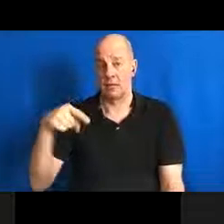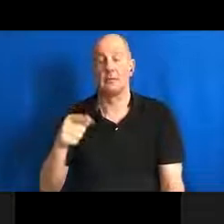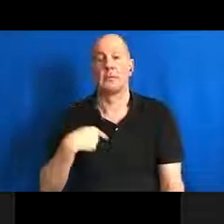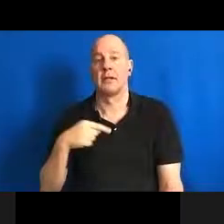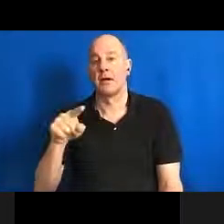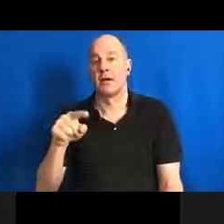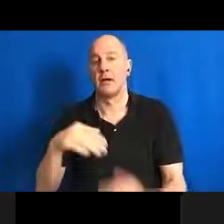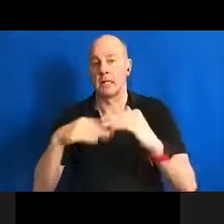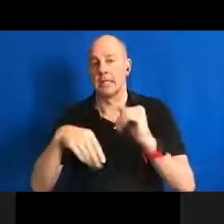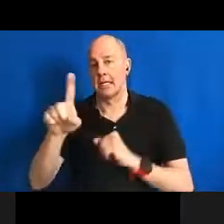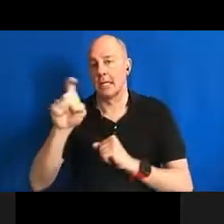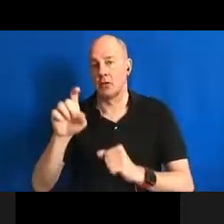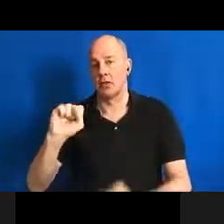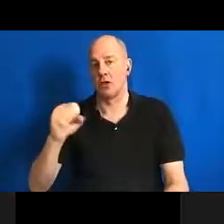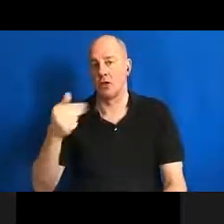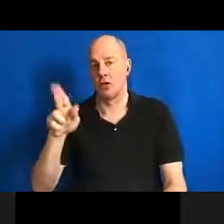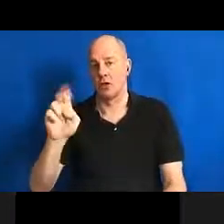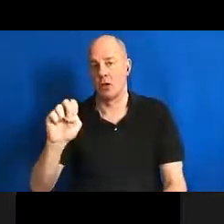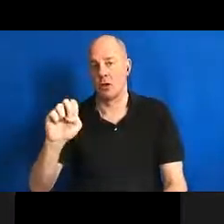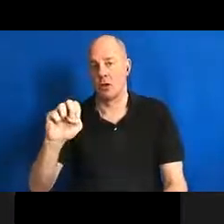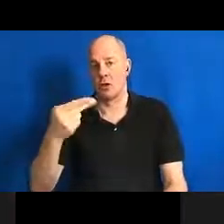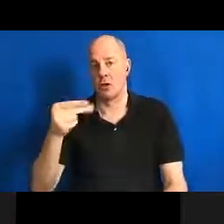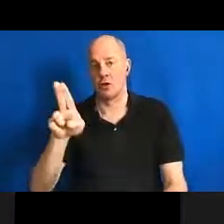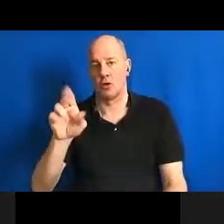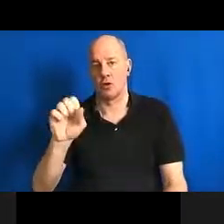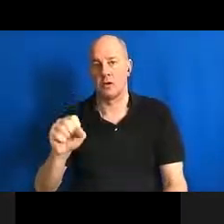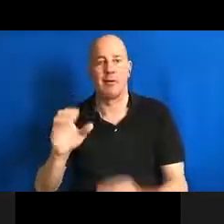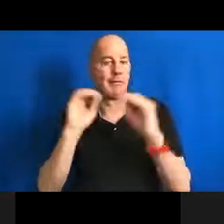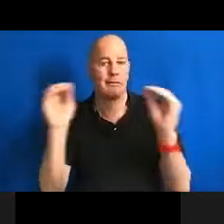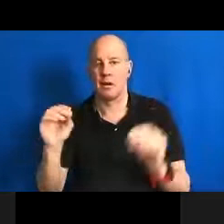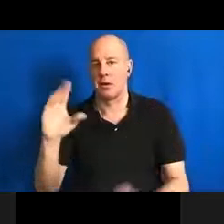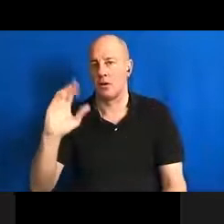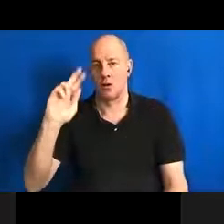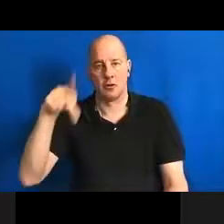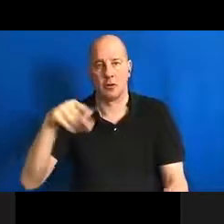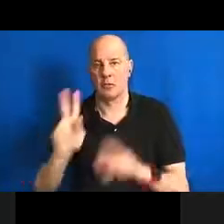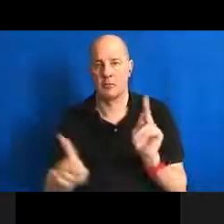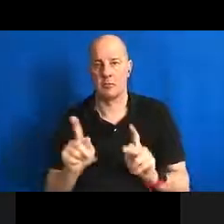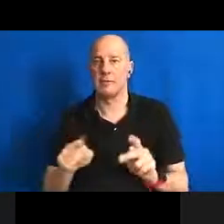fewer shareholders. None of them can be corporate people. You have to deal with natural humans.